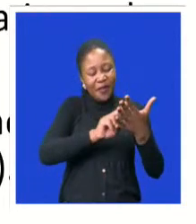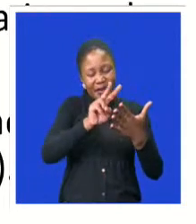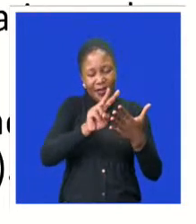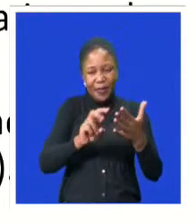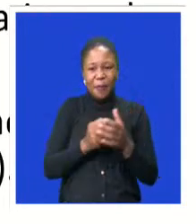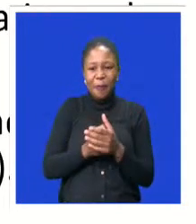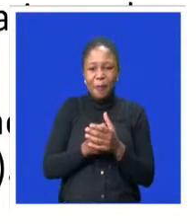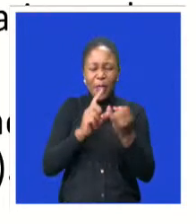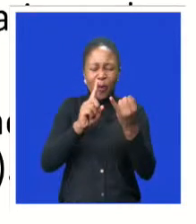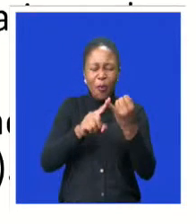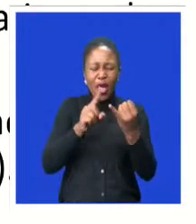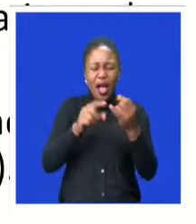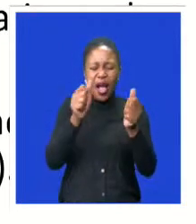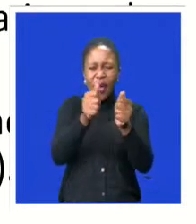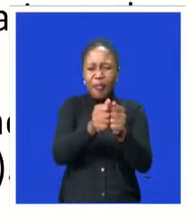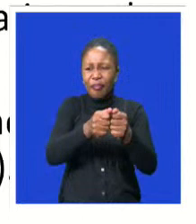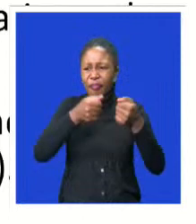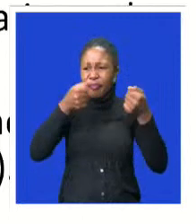How are these